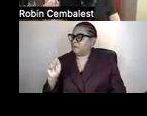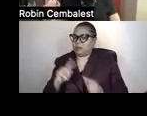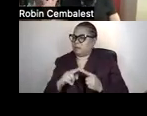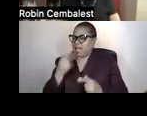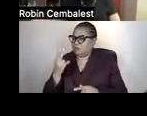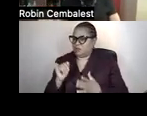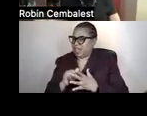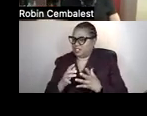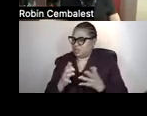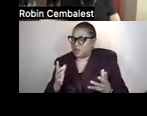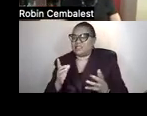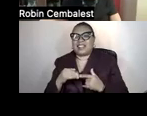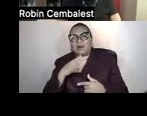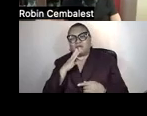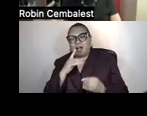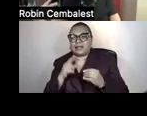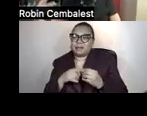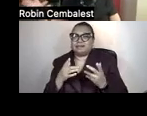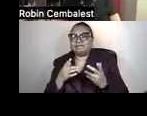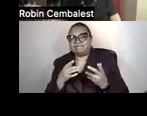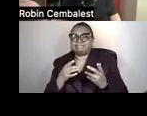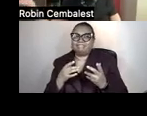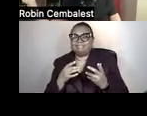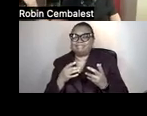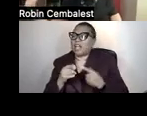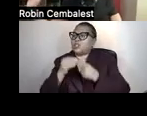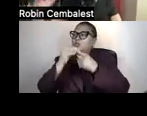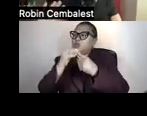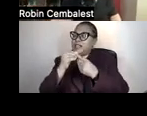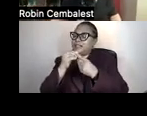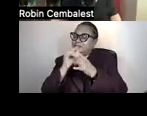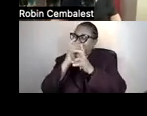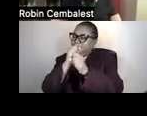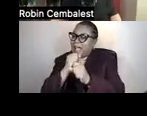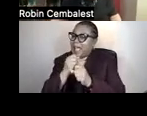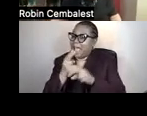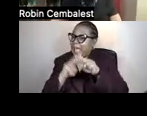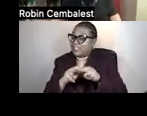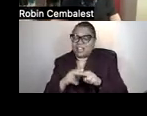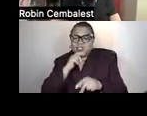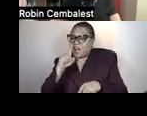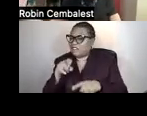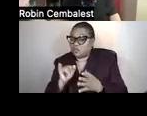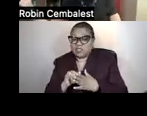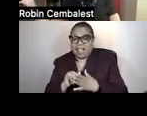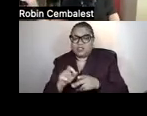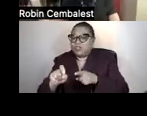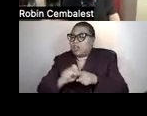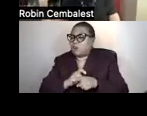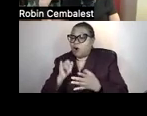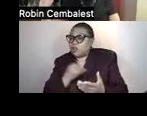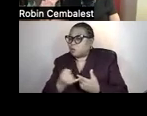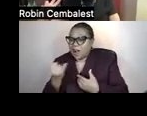use it so much. So that's why I'm talking about a unique and intuitive hashtag. Now, you do not have to do it. You can call your